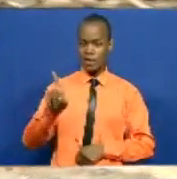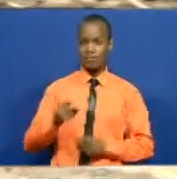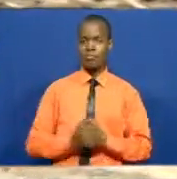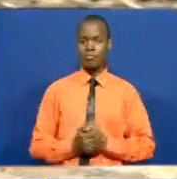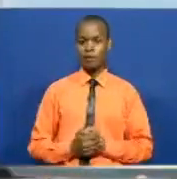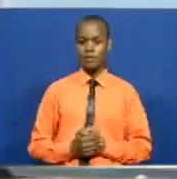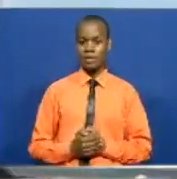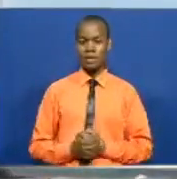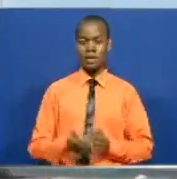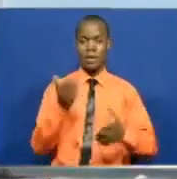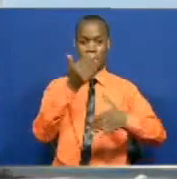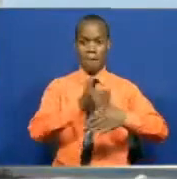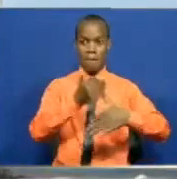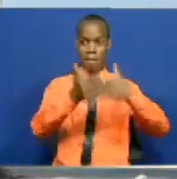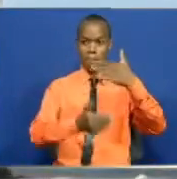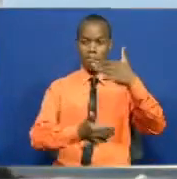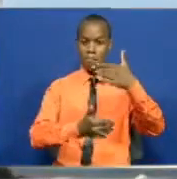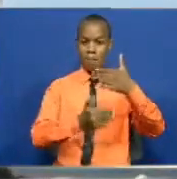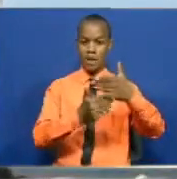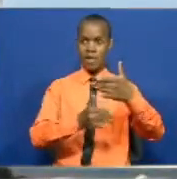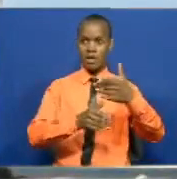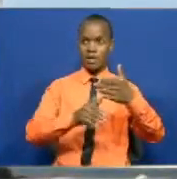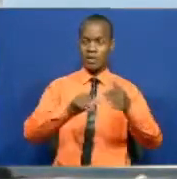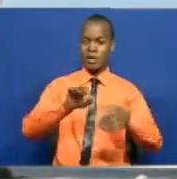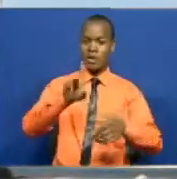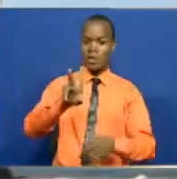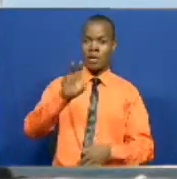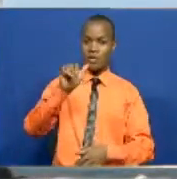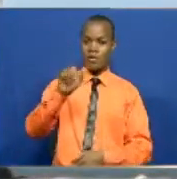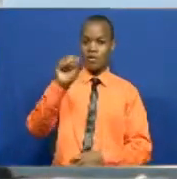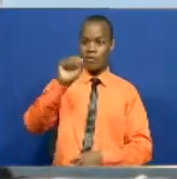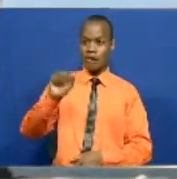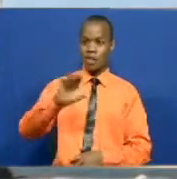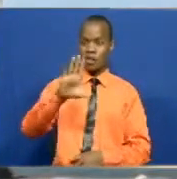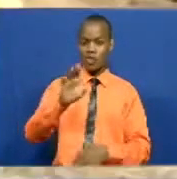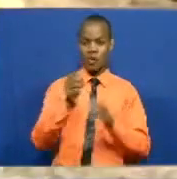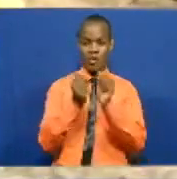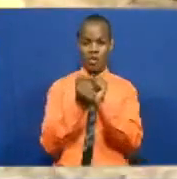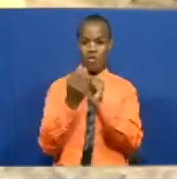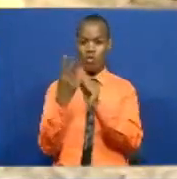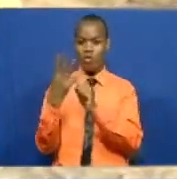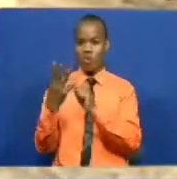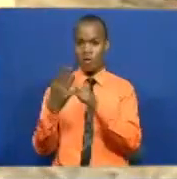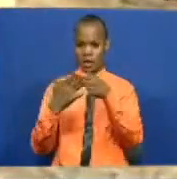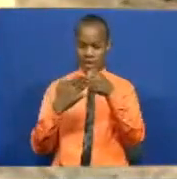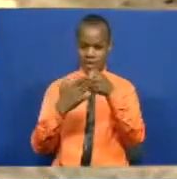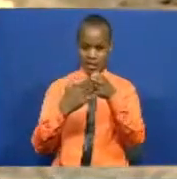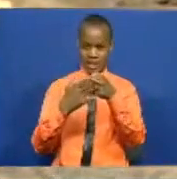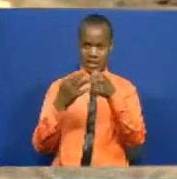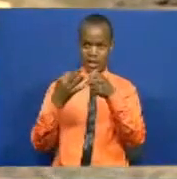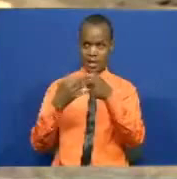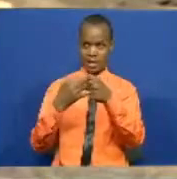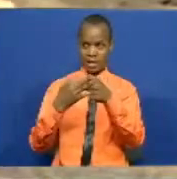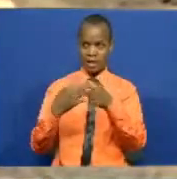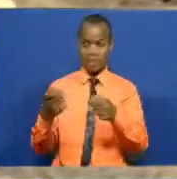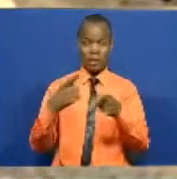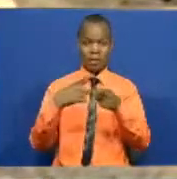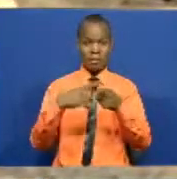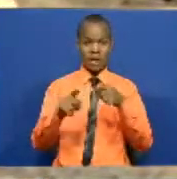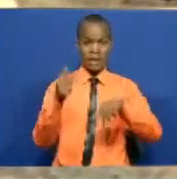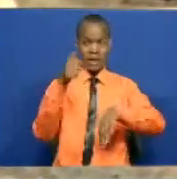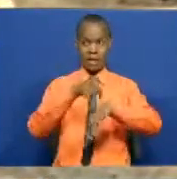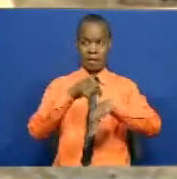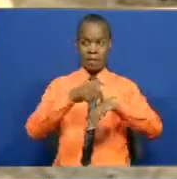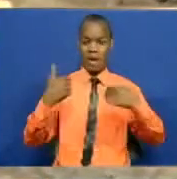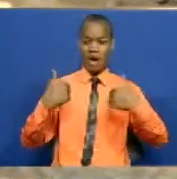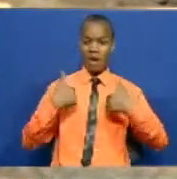pillar was constructed by the famous Portuguese explorer Vasco da Gama in 1498. However, coastal erosion occasioned by strong tidal